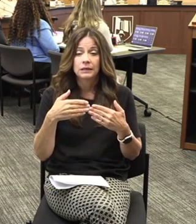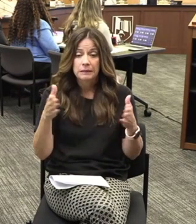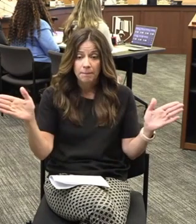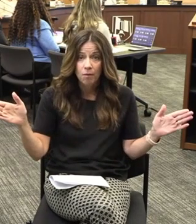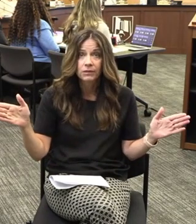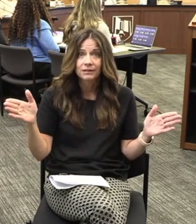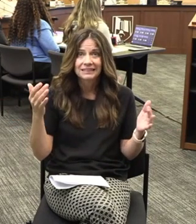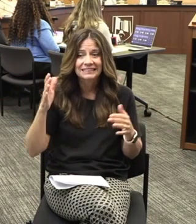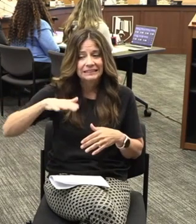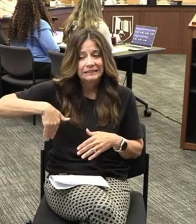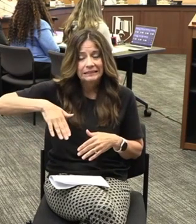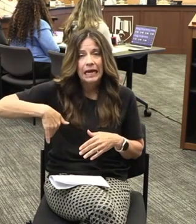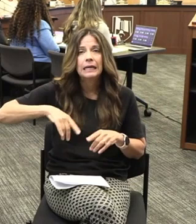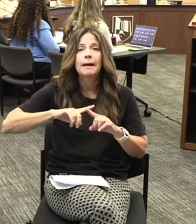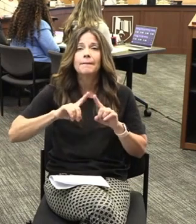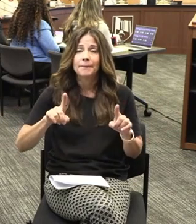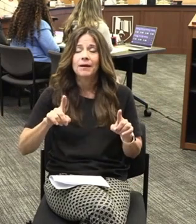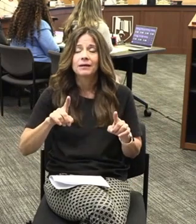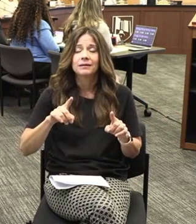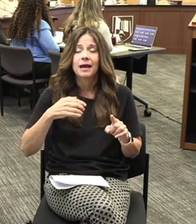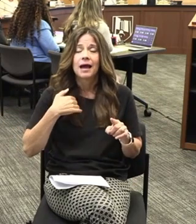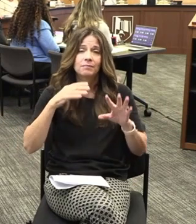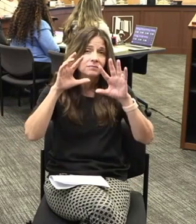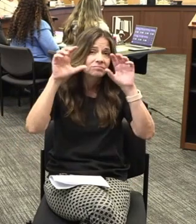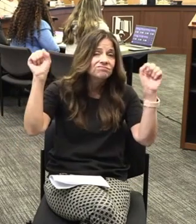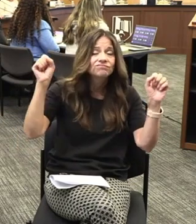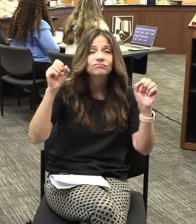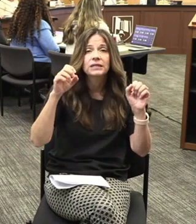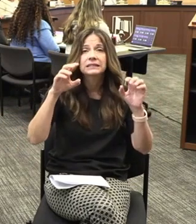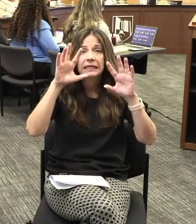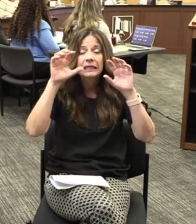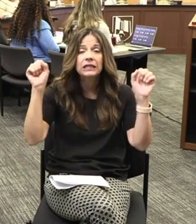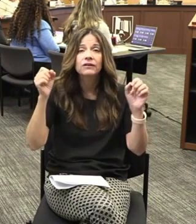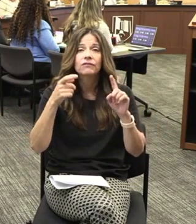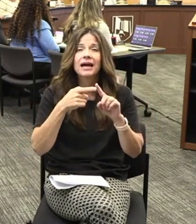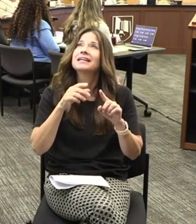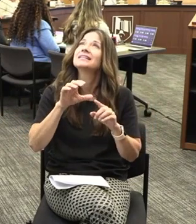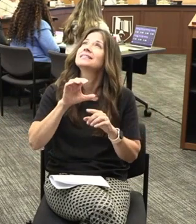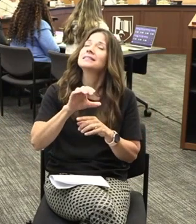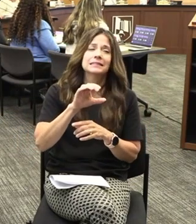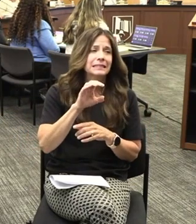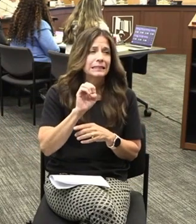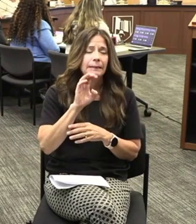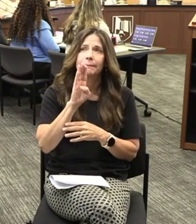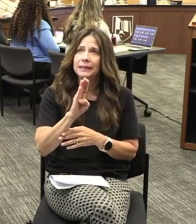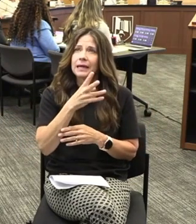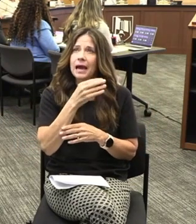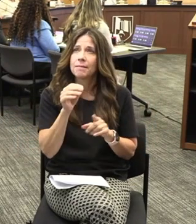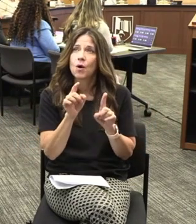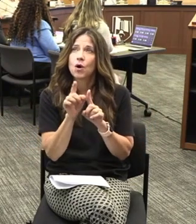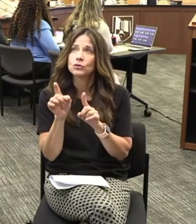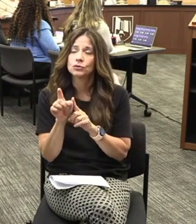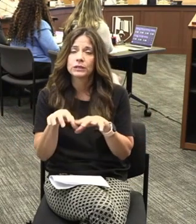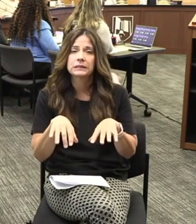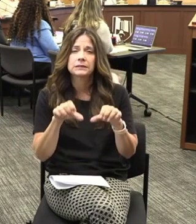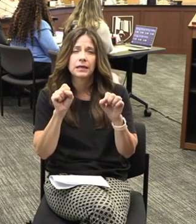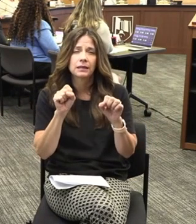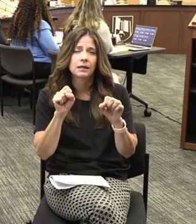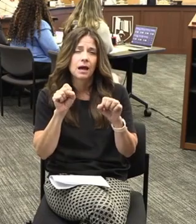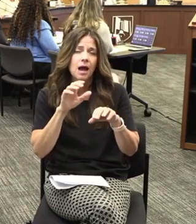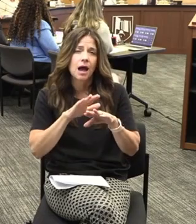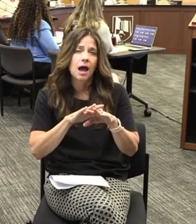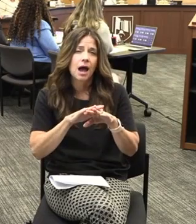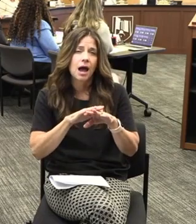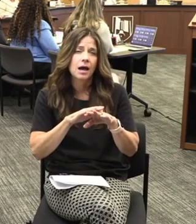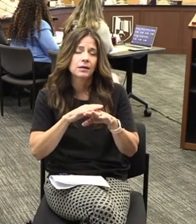but while I'm on the executive committee at the Will County CED, I will actually be taking on a